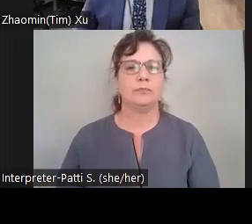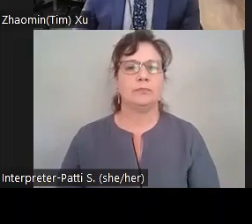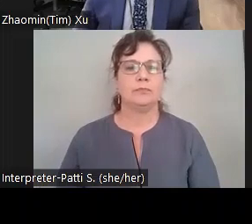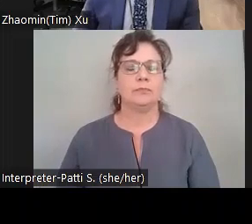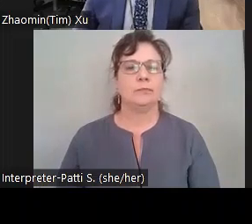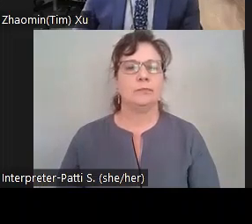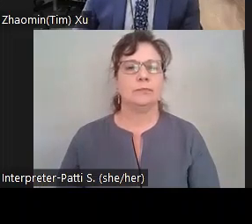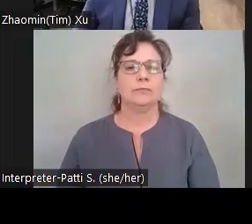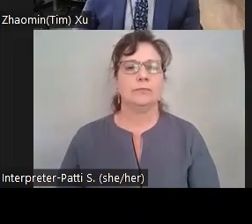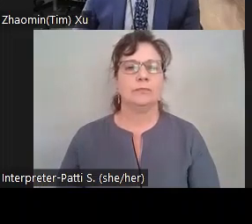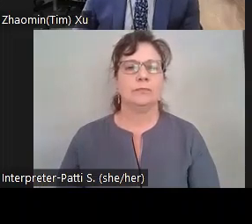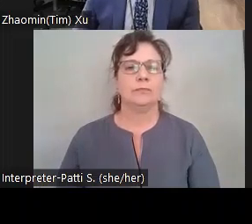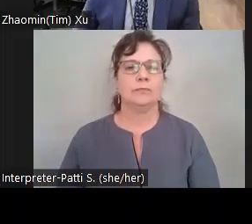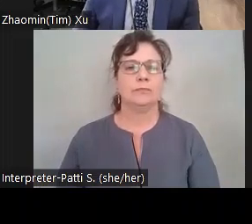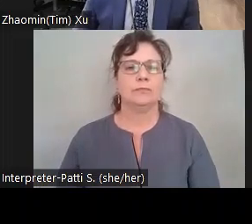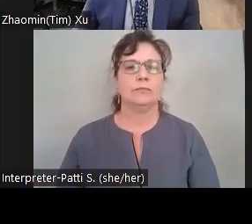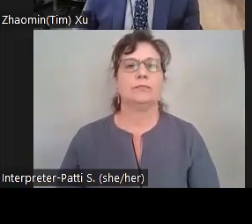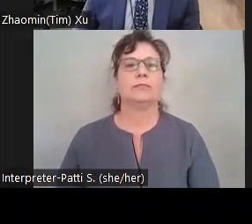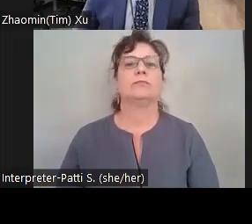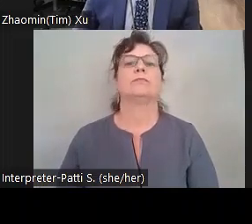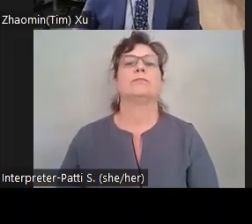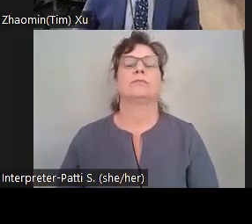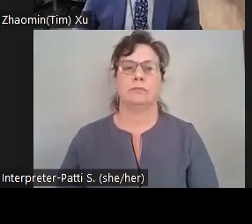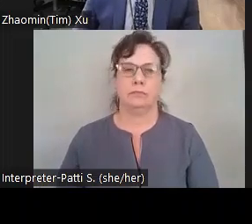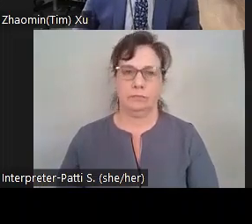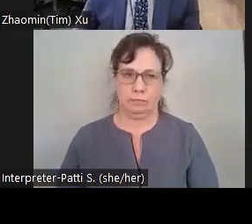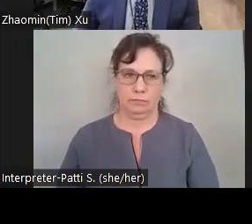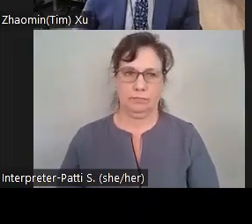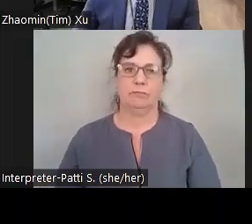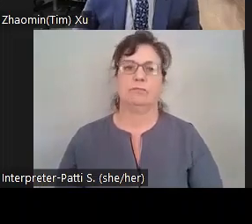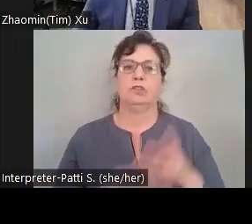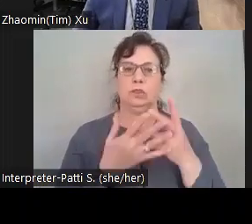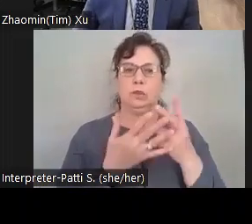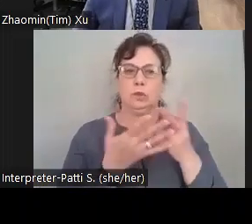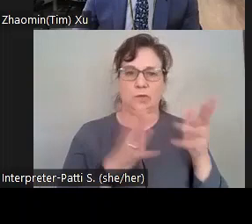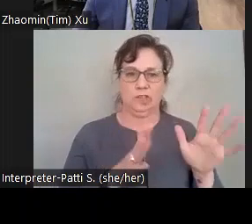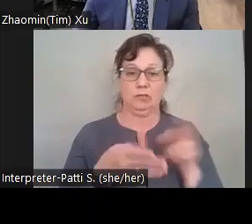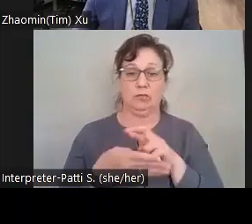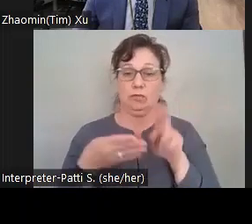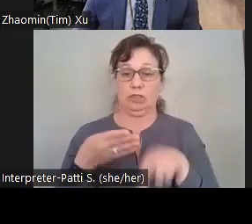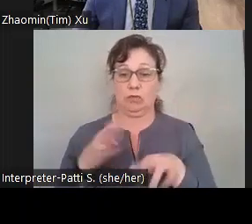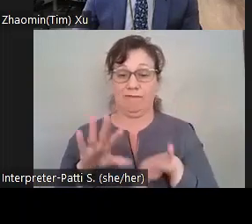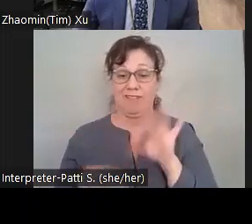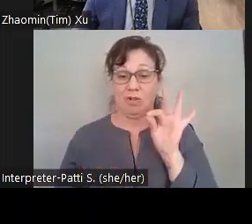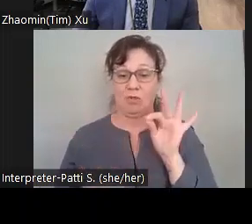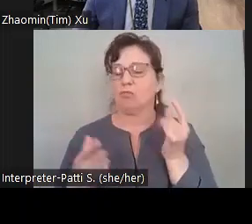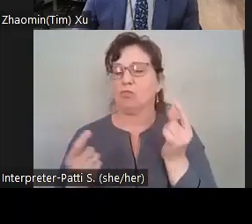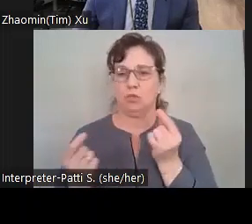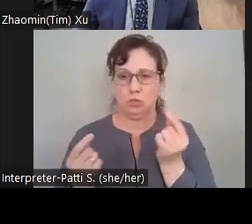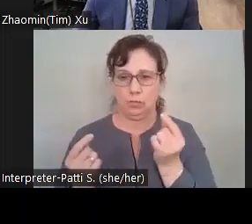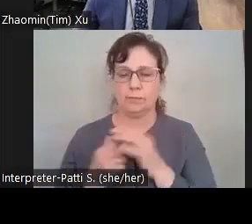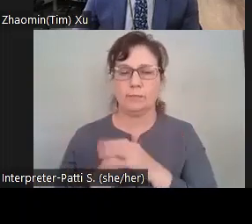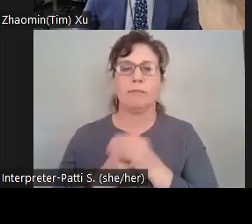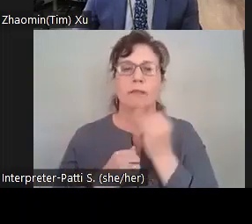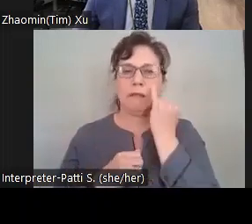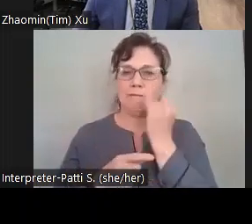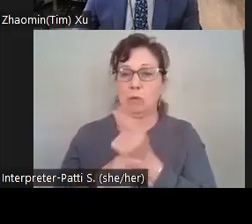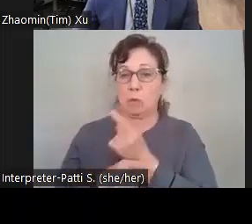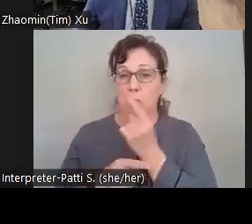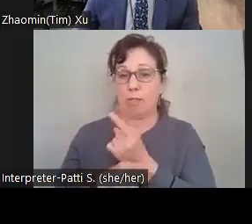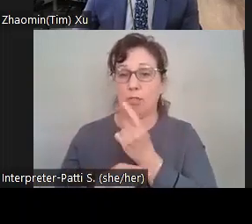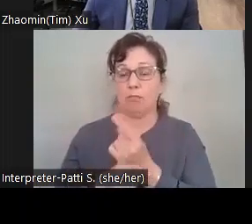So you did the screening, and now you have the results. What do you do from there? Well, if it's normal,